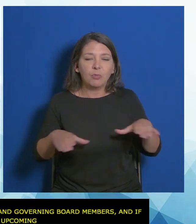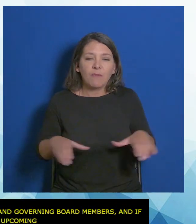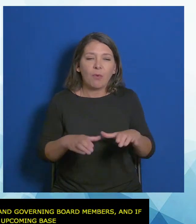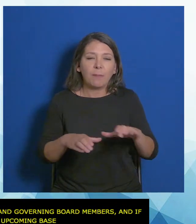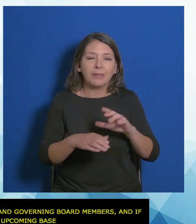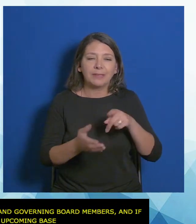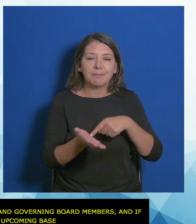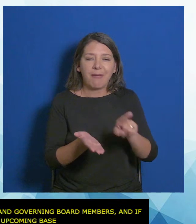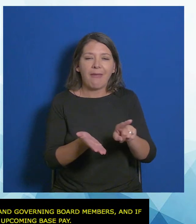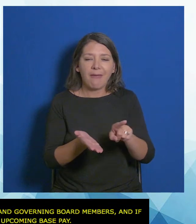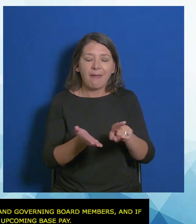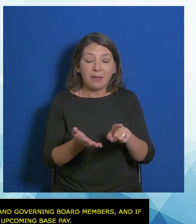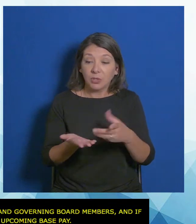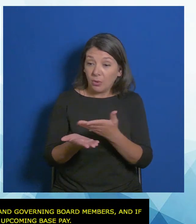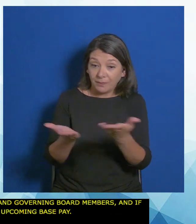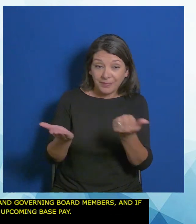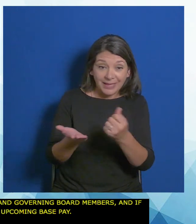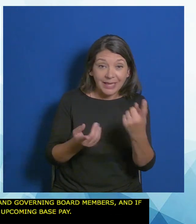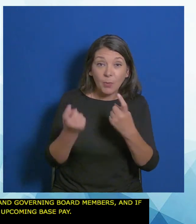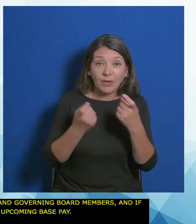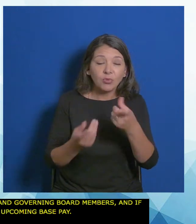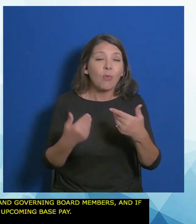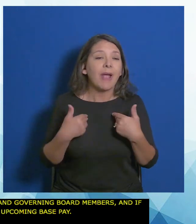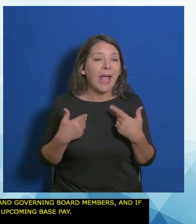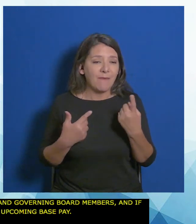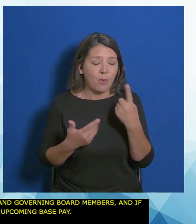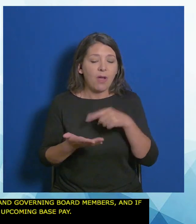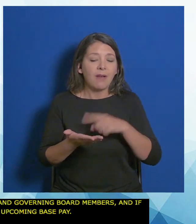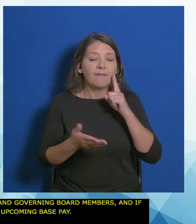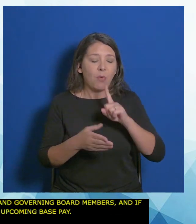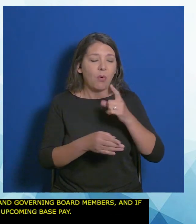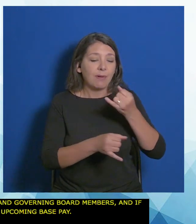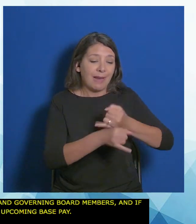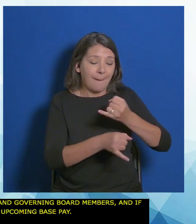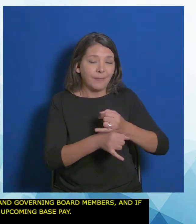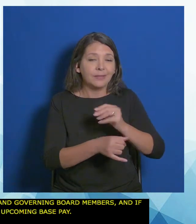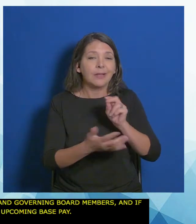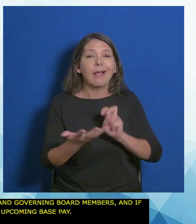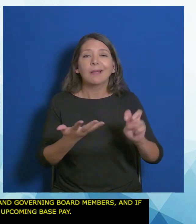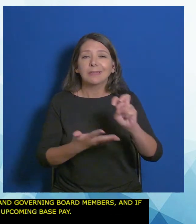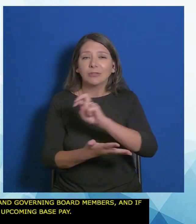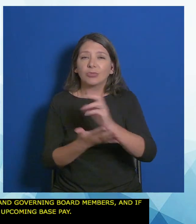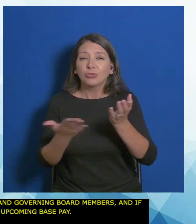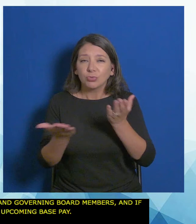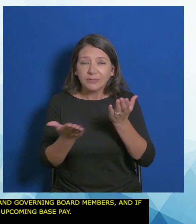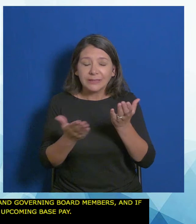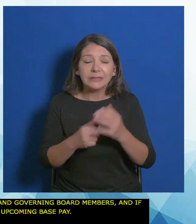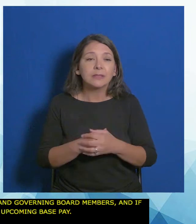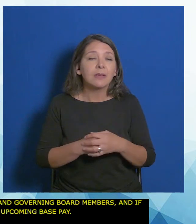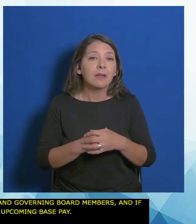Any questions? You have one for campuses, itinerant services.